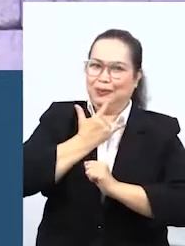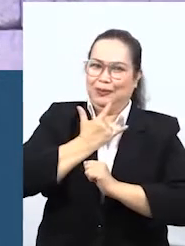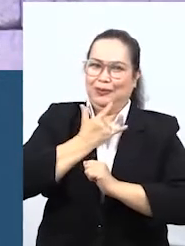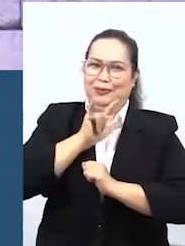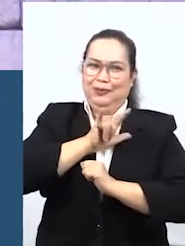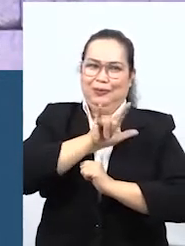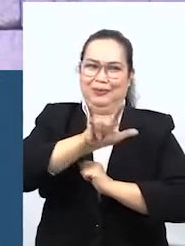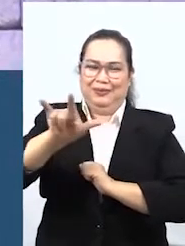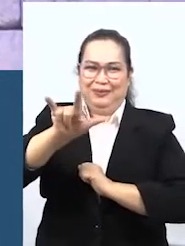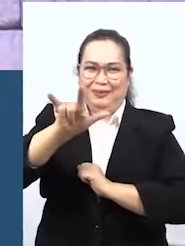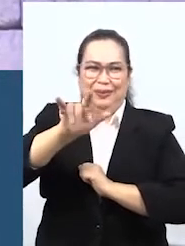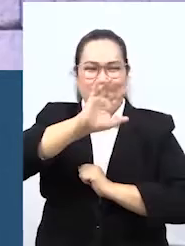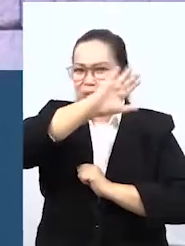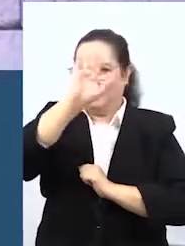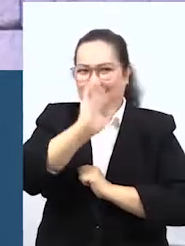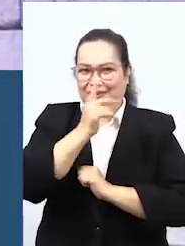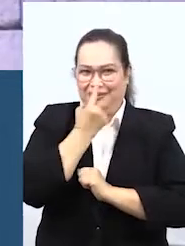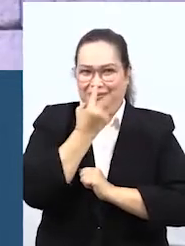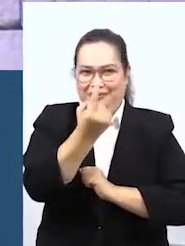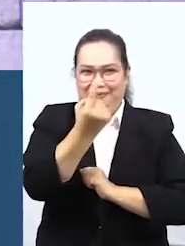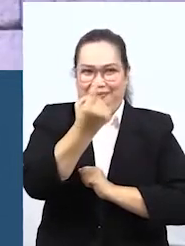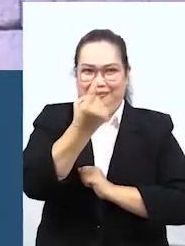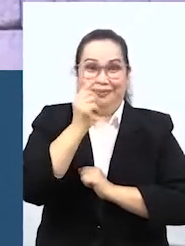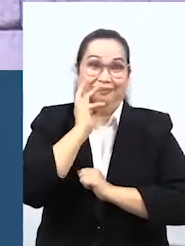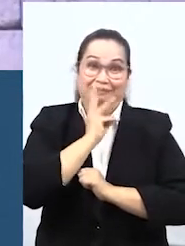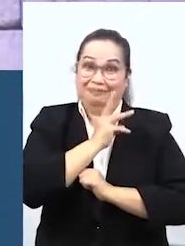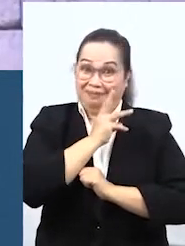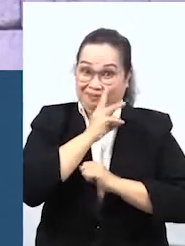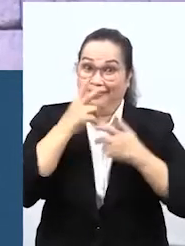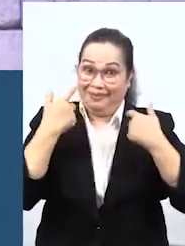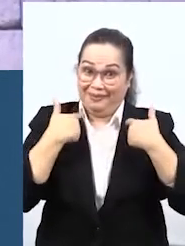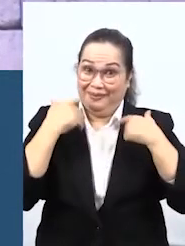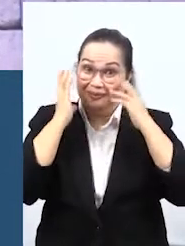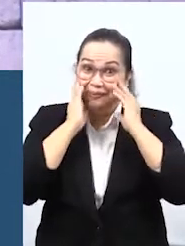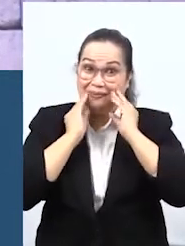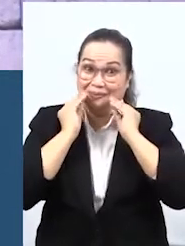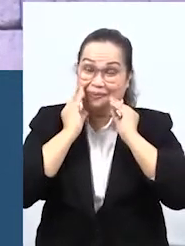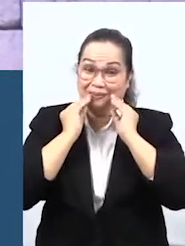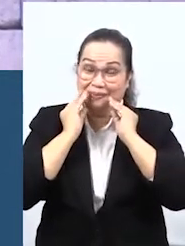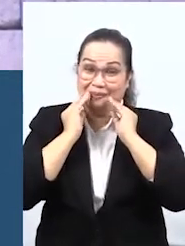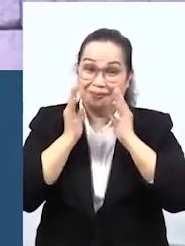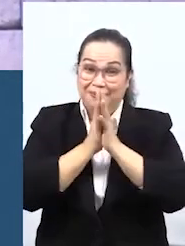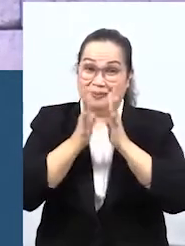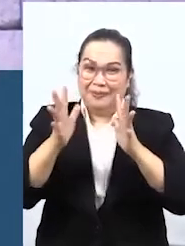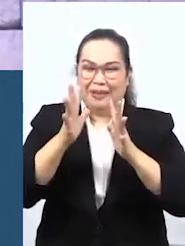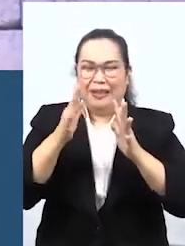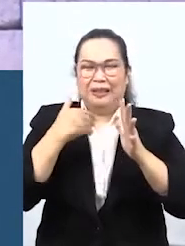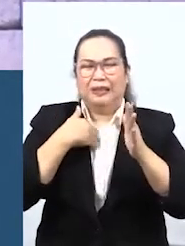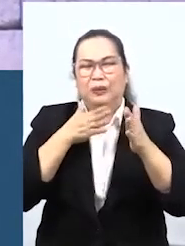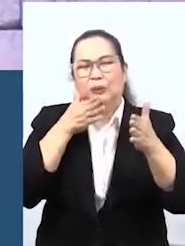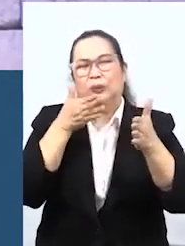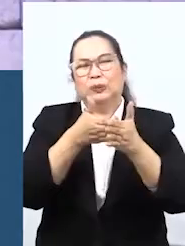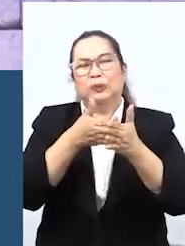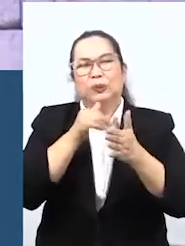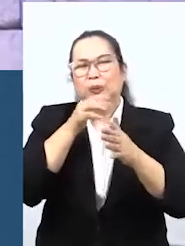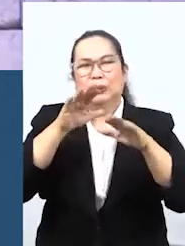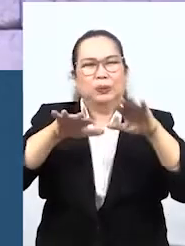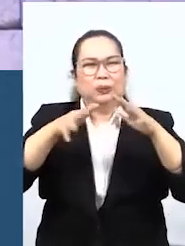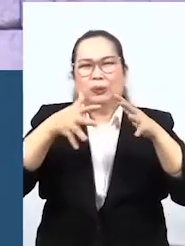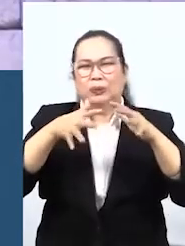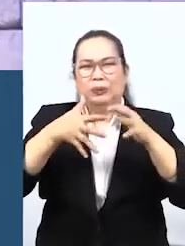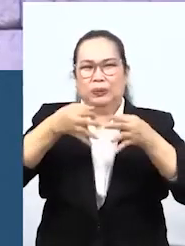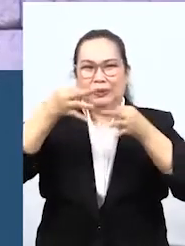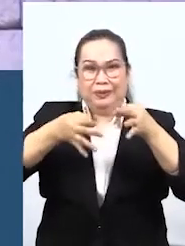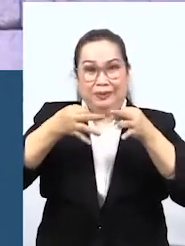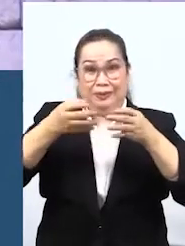will never be alone the widow face faces insurmountable Odds She is not sure that the judge will give